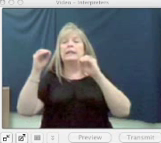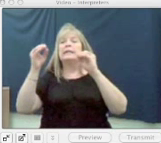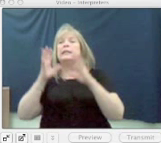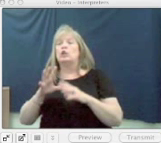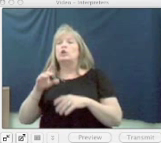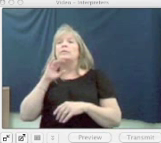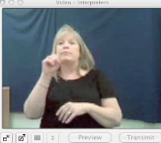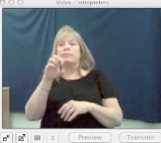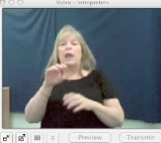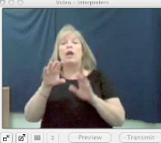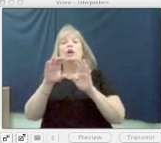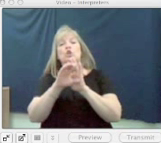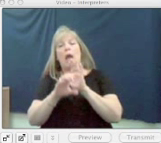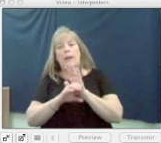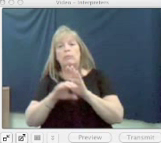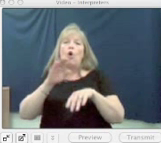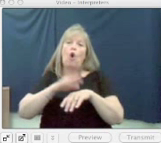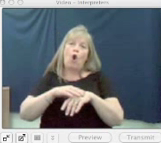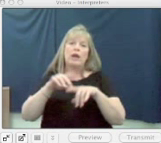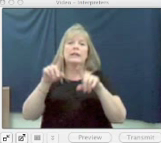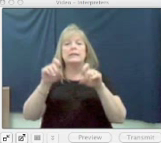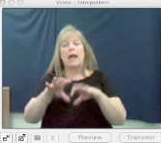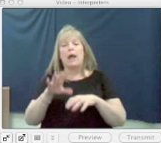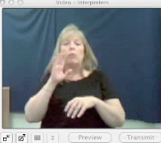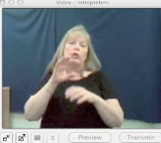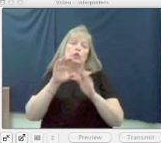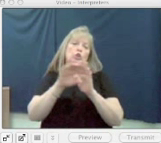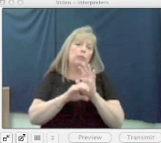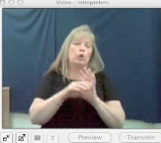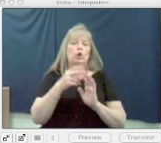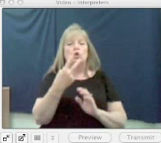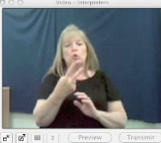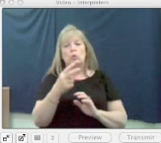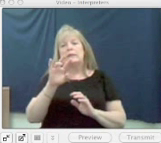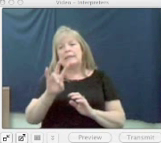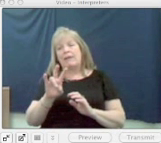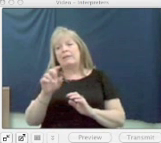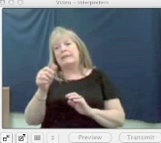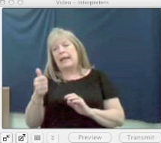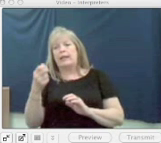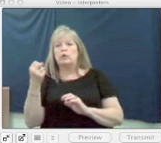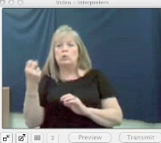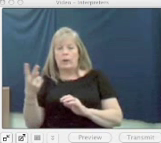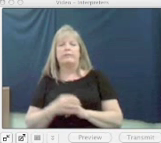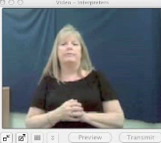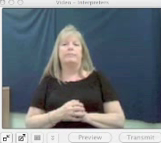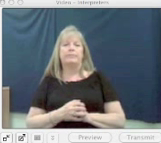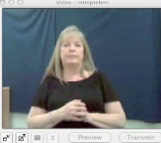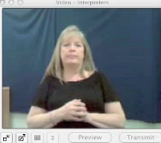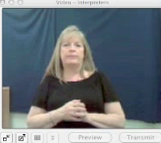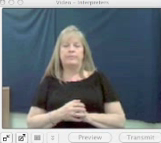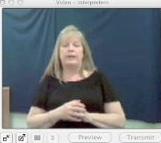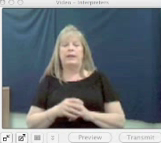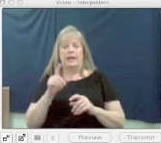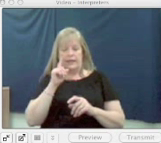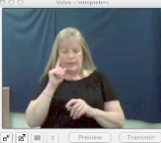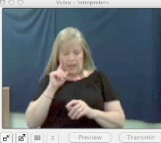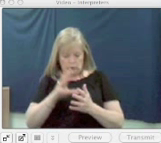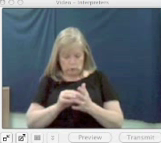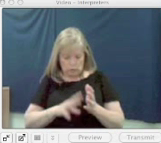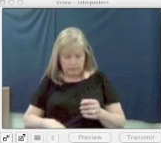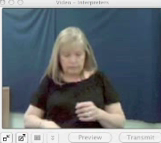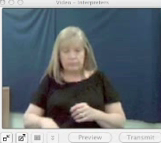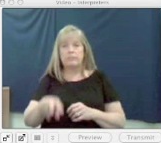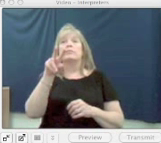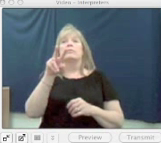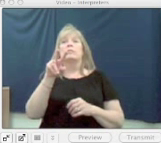on the exam will be 2, 7, 10, and 12. And the deaf student looks up only in time